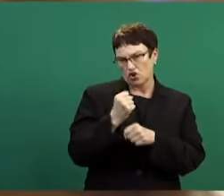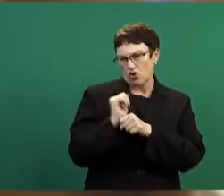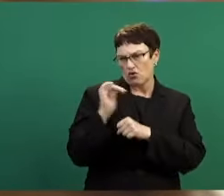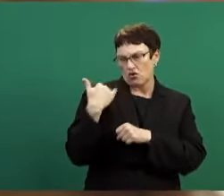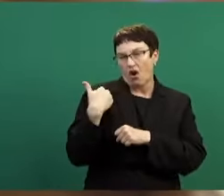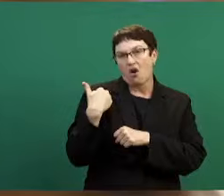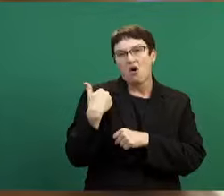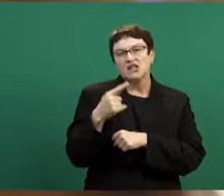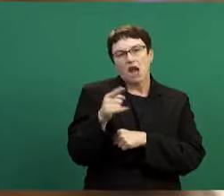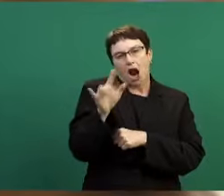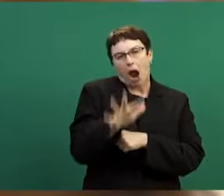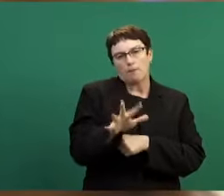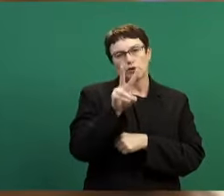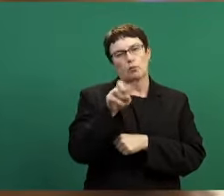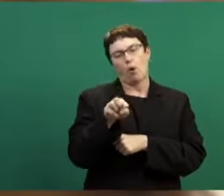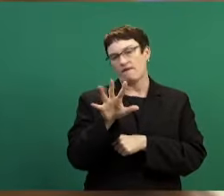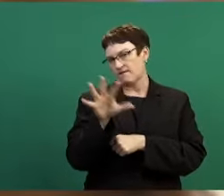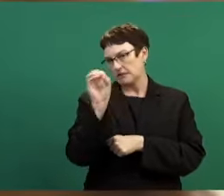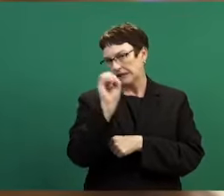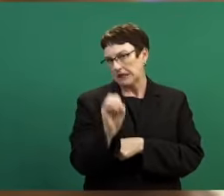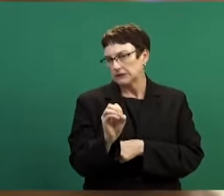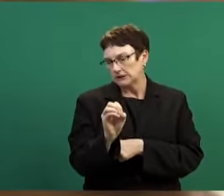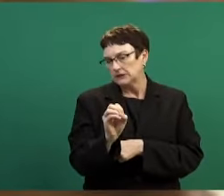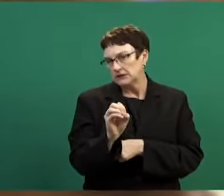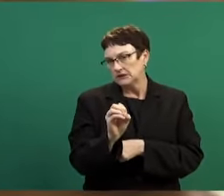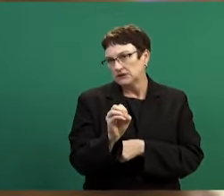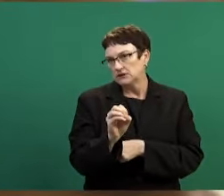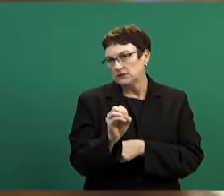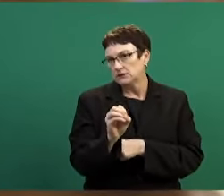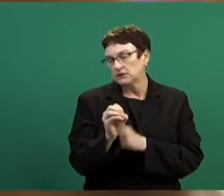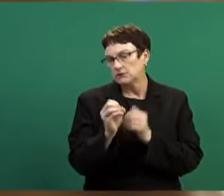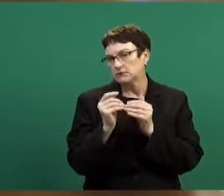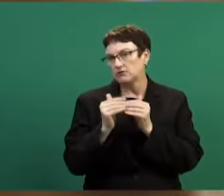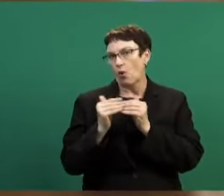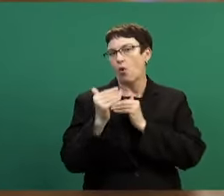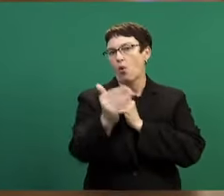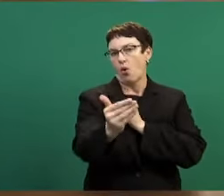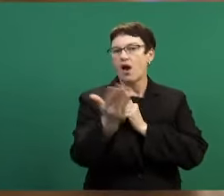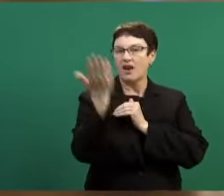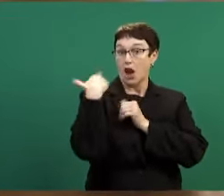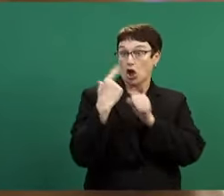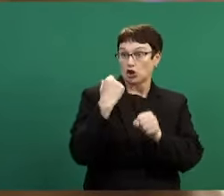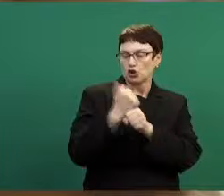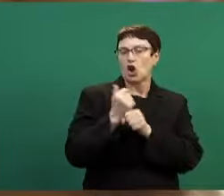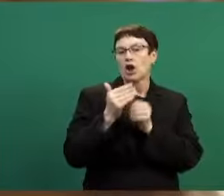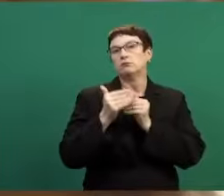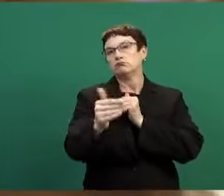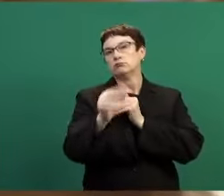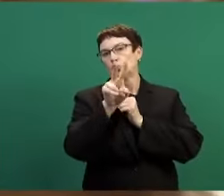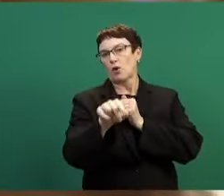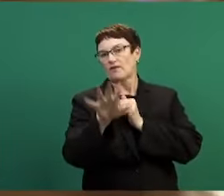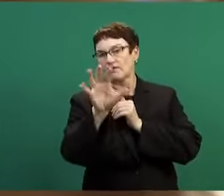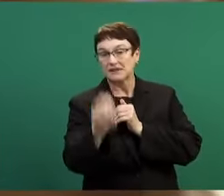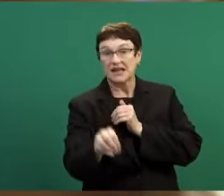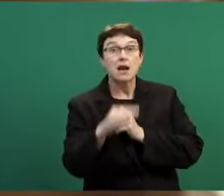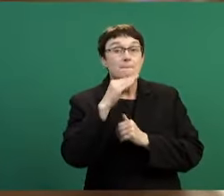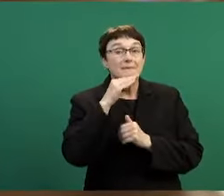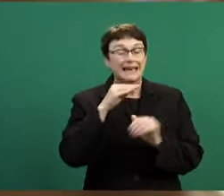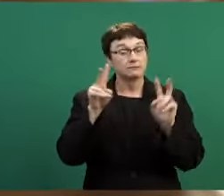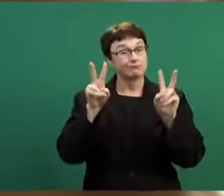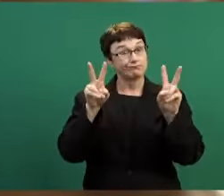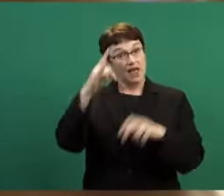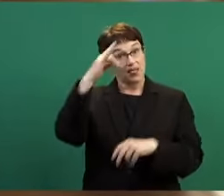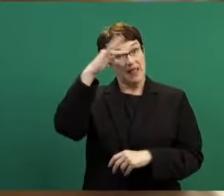2.5% looking 1 year ahead? So does that mean that in theory, if